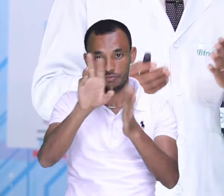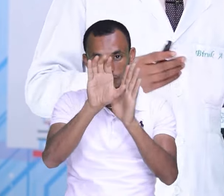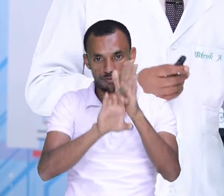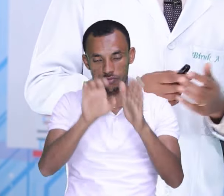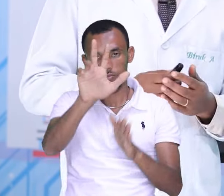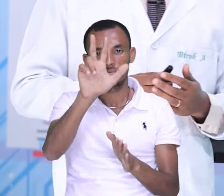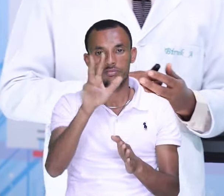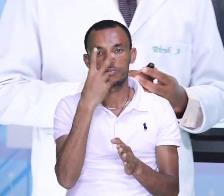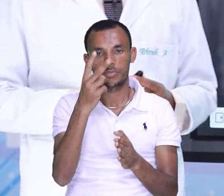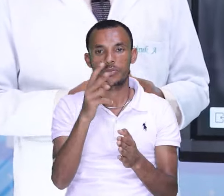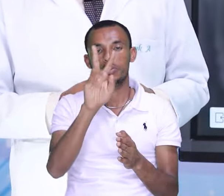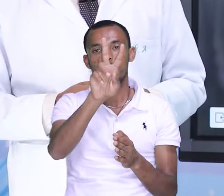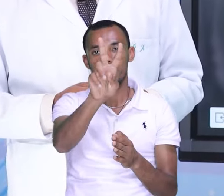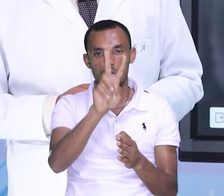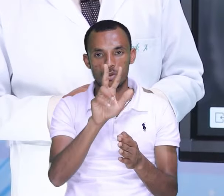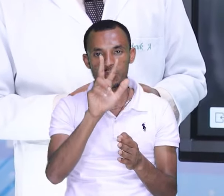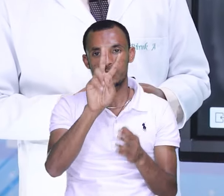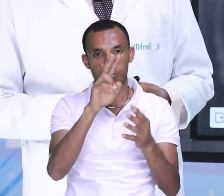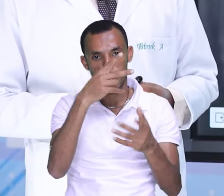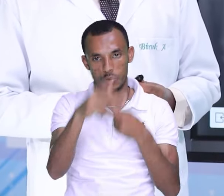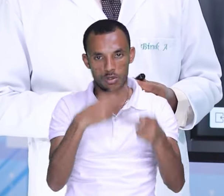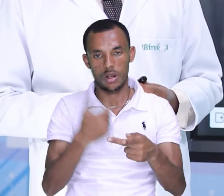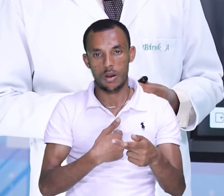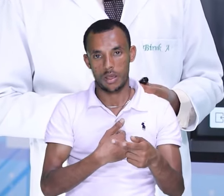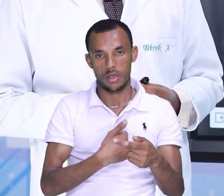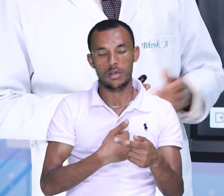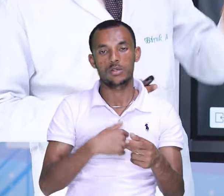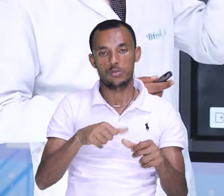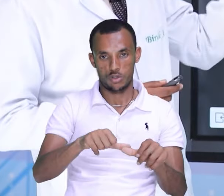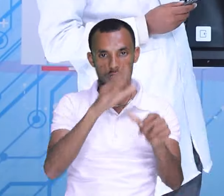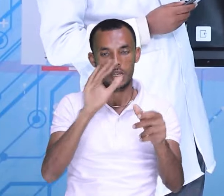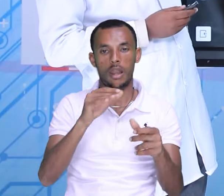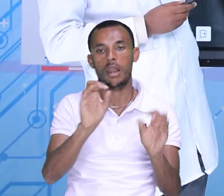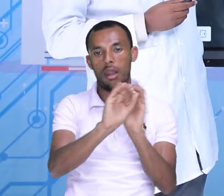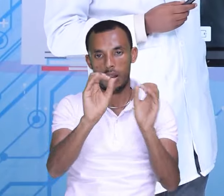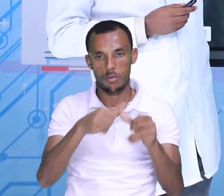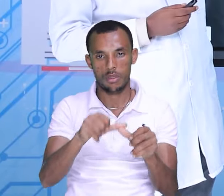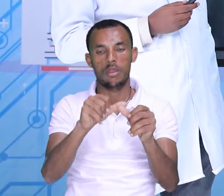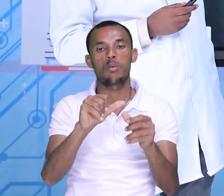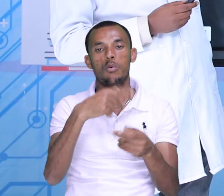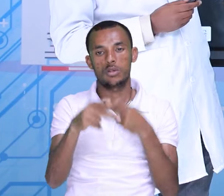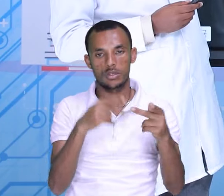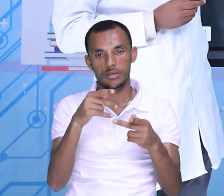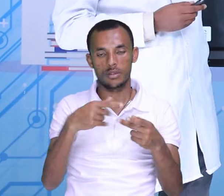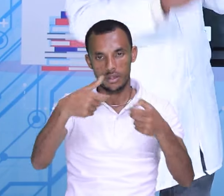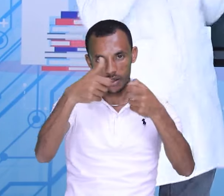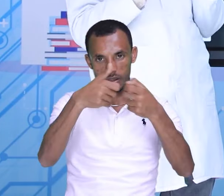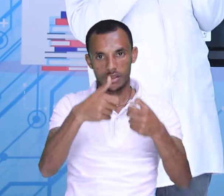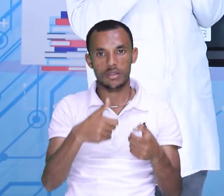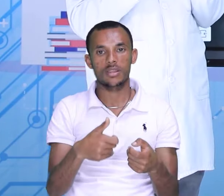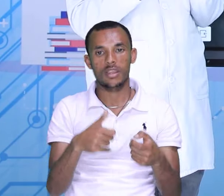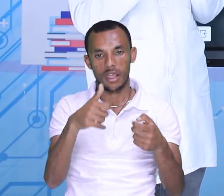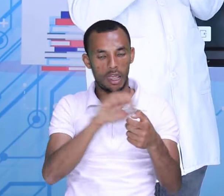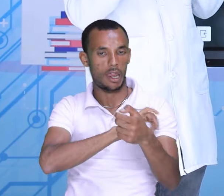there are 2 types of process, spontaneous process and non-spontaneous process. This electrolysis, it is a process in which electrical energy is